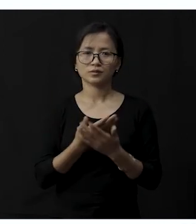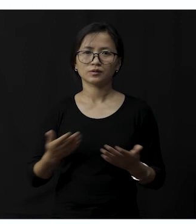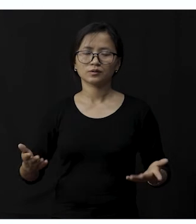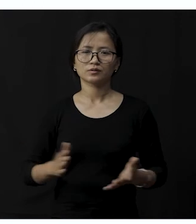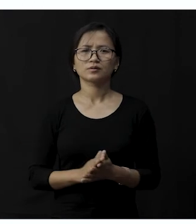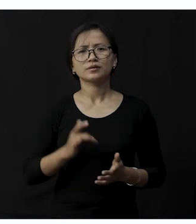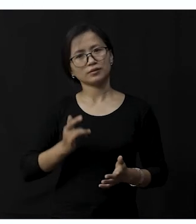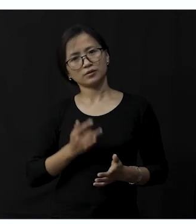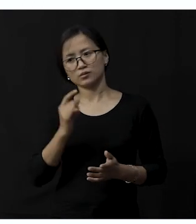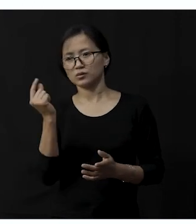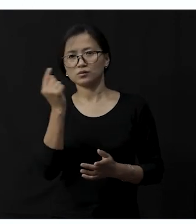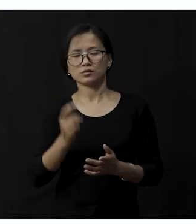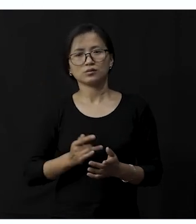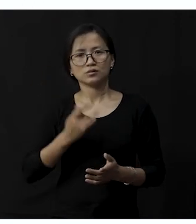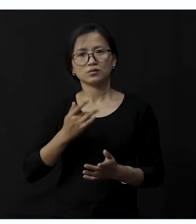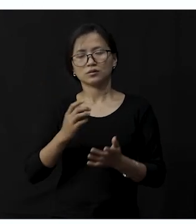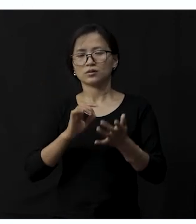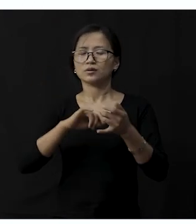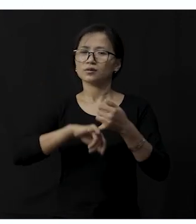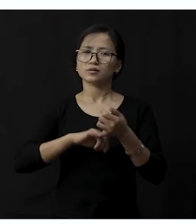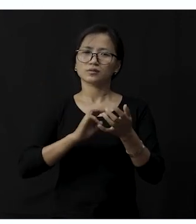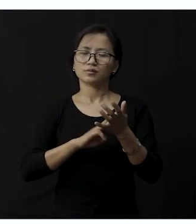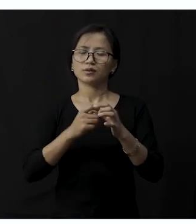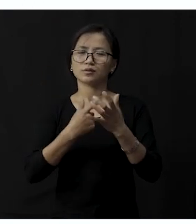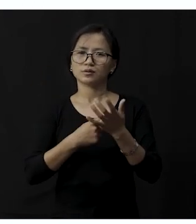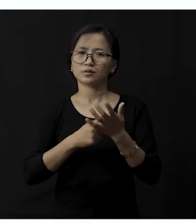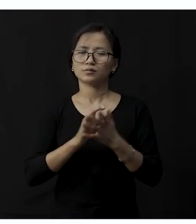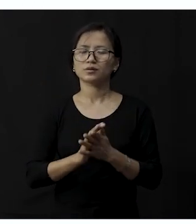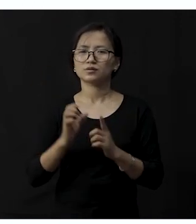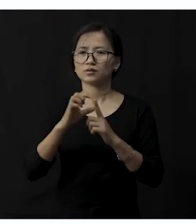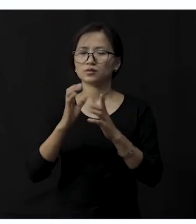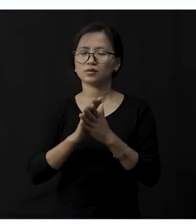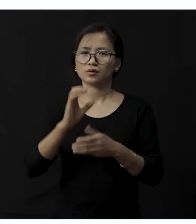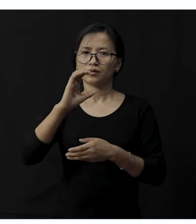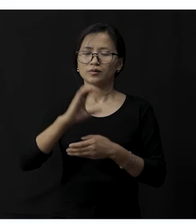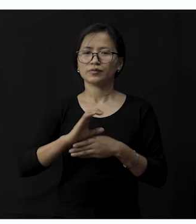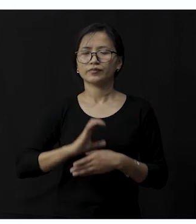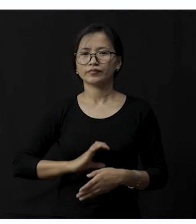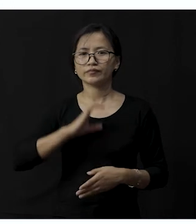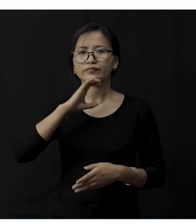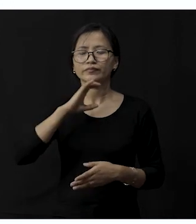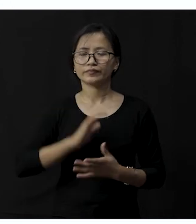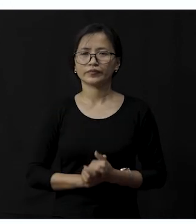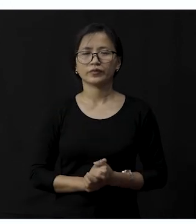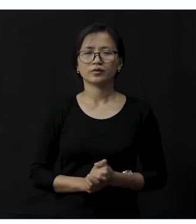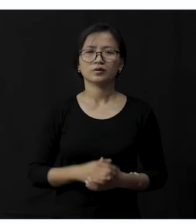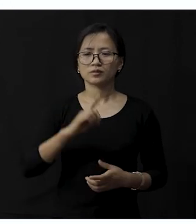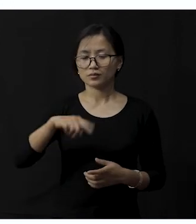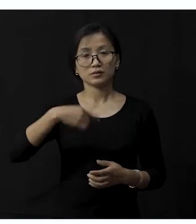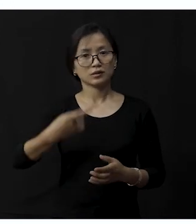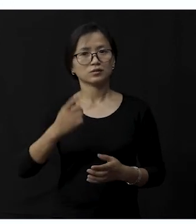adjectives as smart, confident, and happy. Then the next one that is